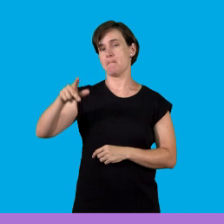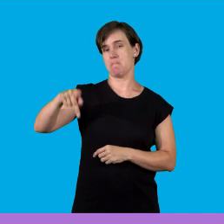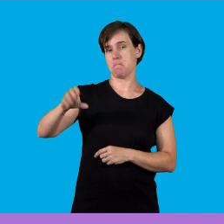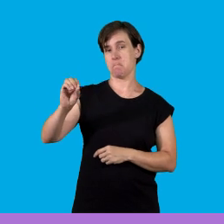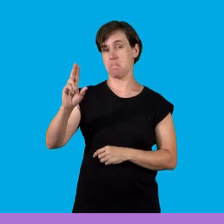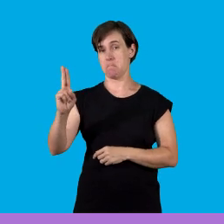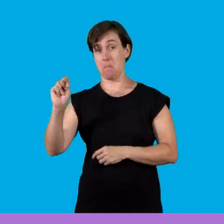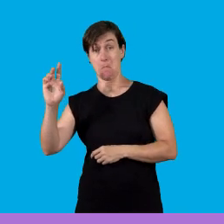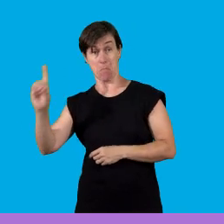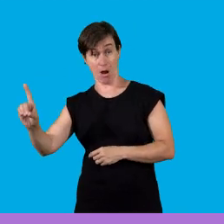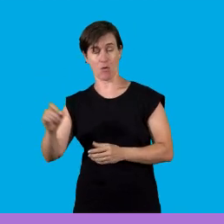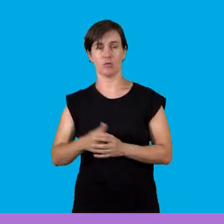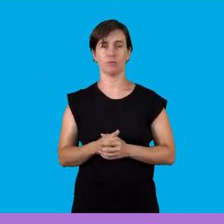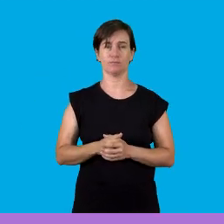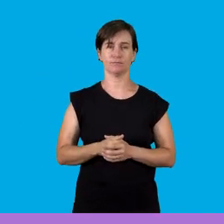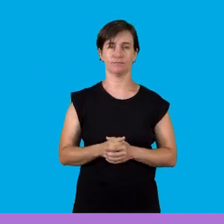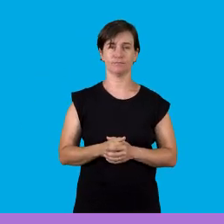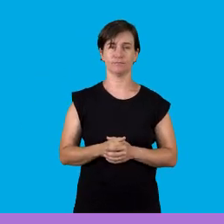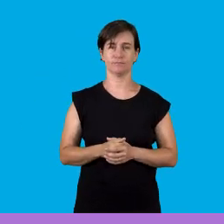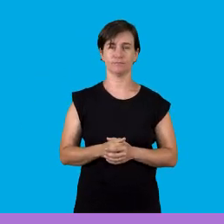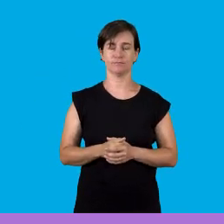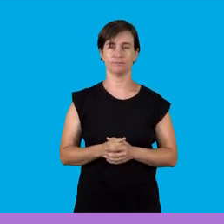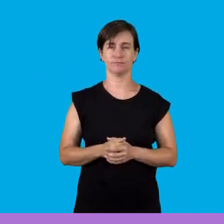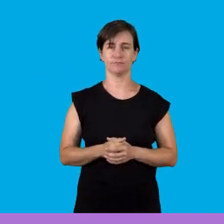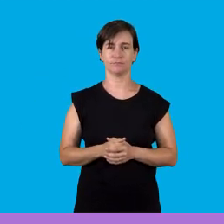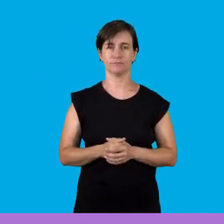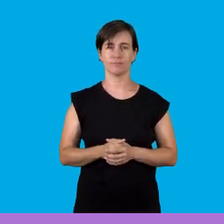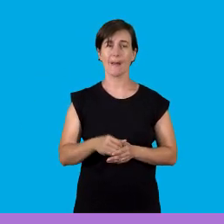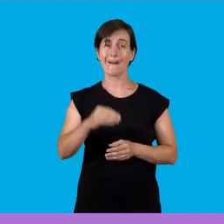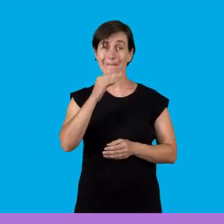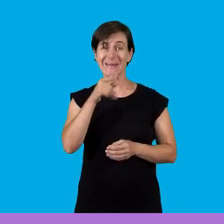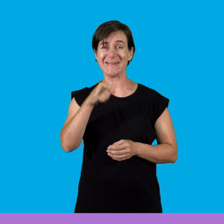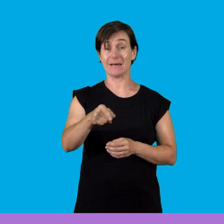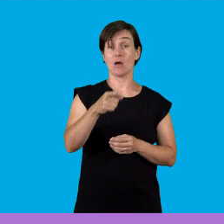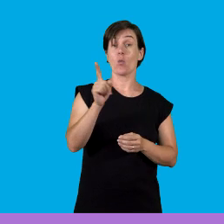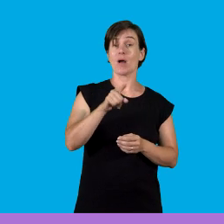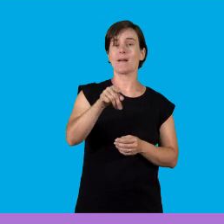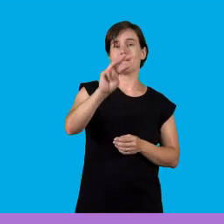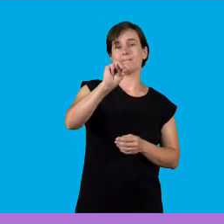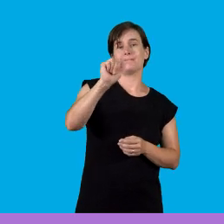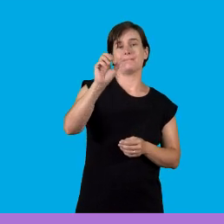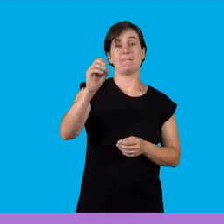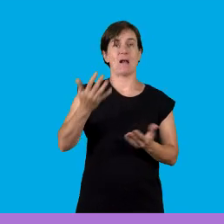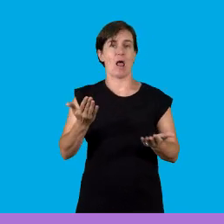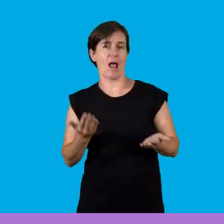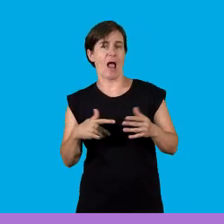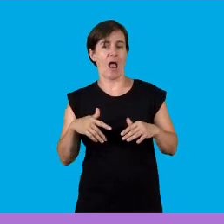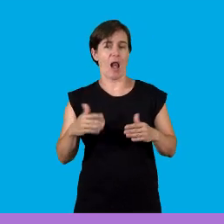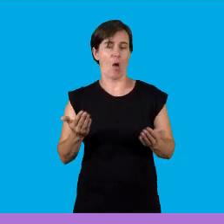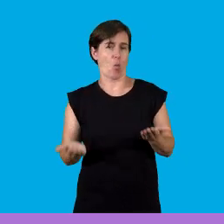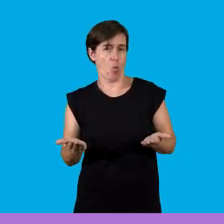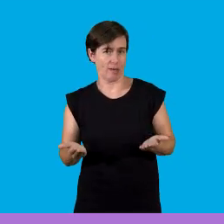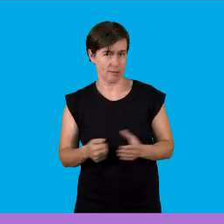so now I know I'm working with mass, right, because of kilograms and because of the pounds. So I will go to